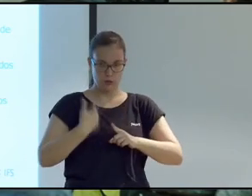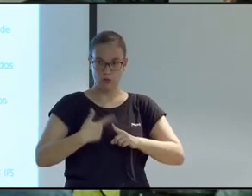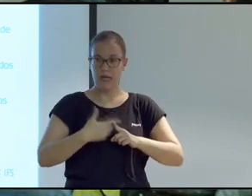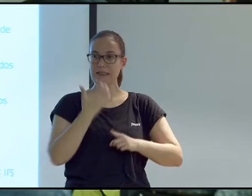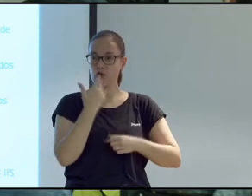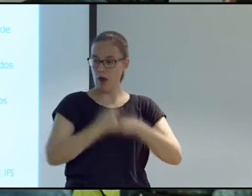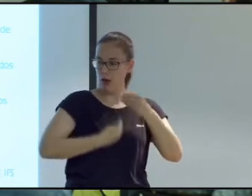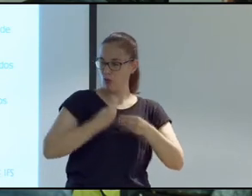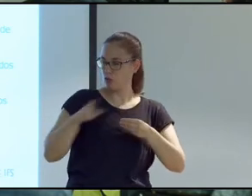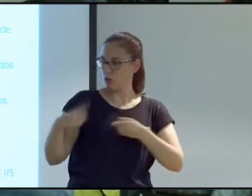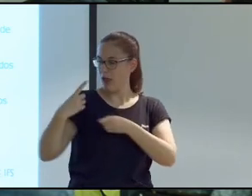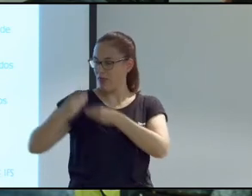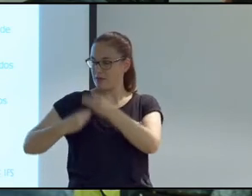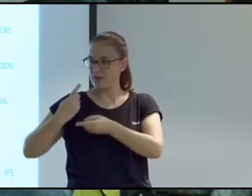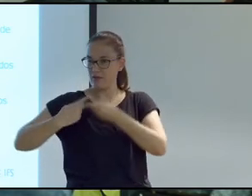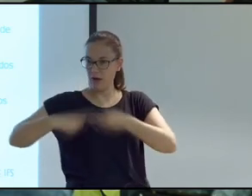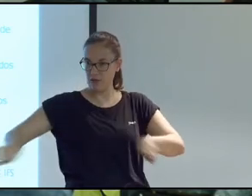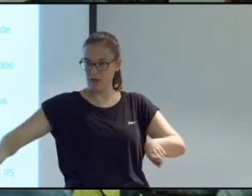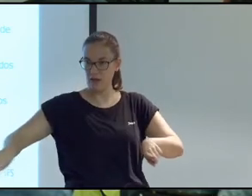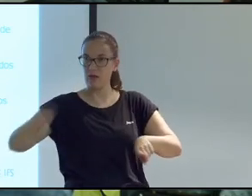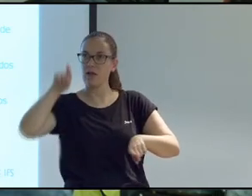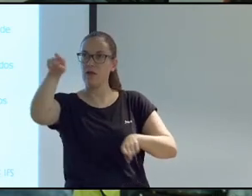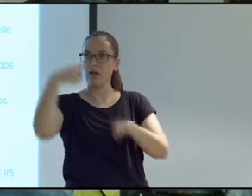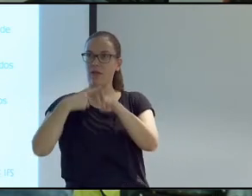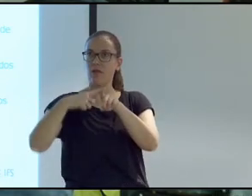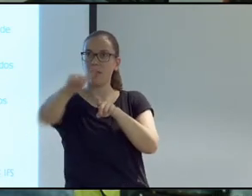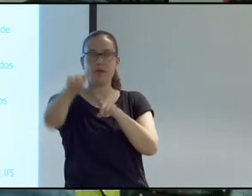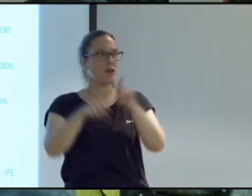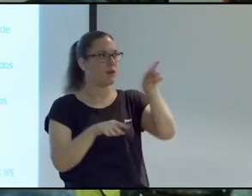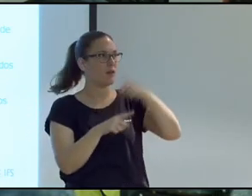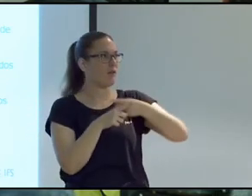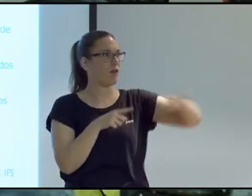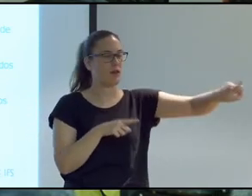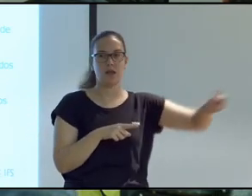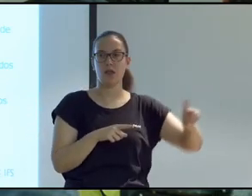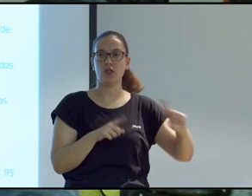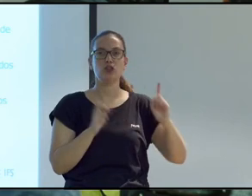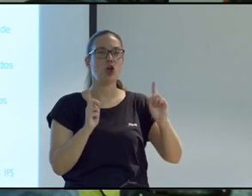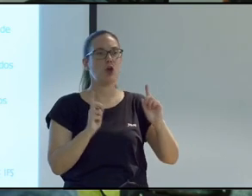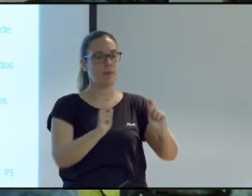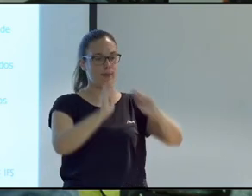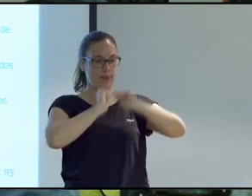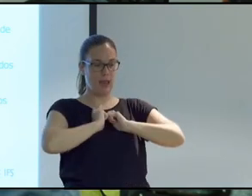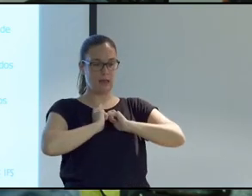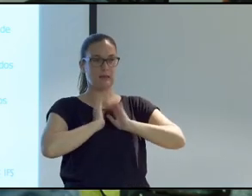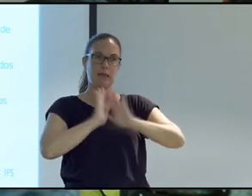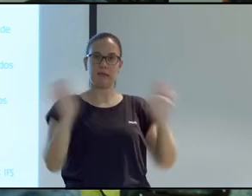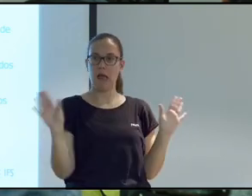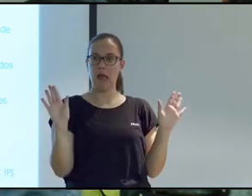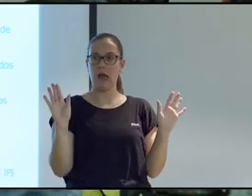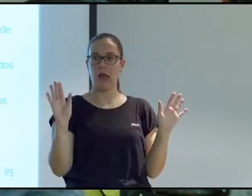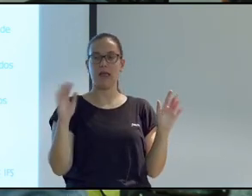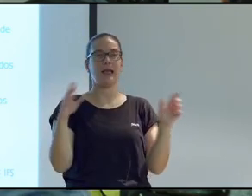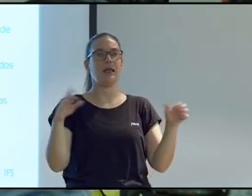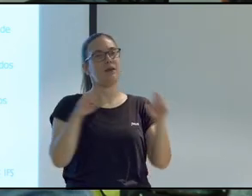do things, and we each do things in a different way, and each person finds different solutions. So it's not only what